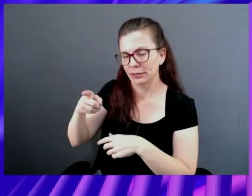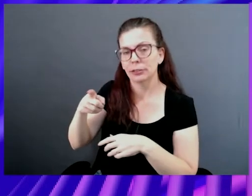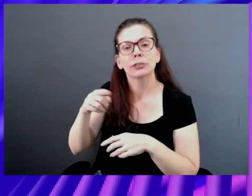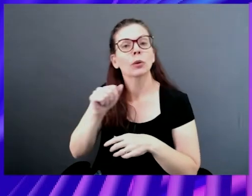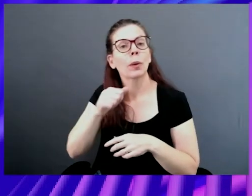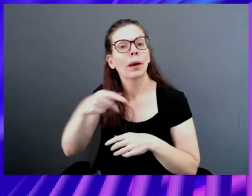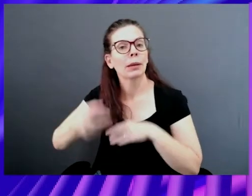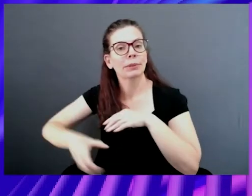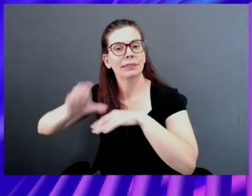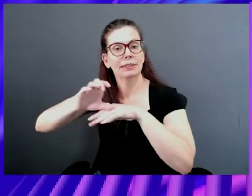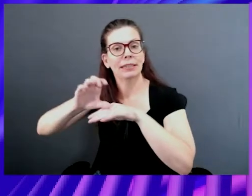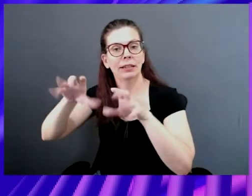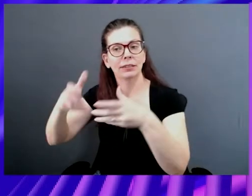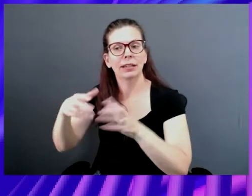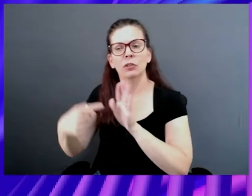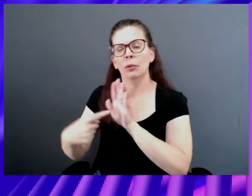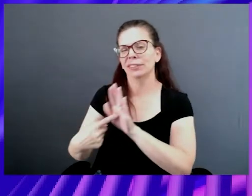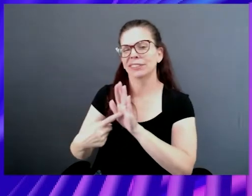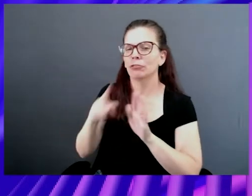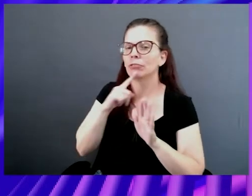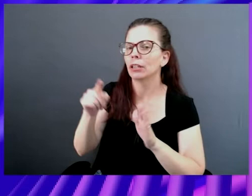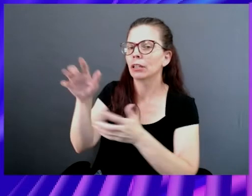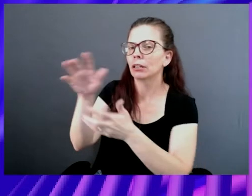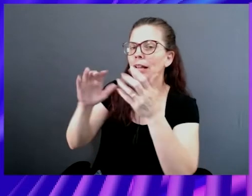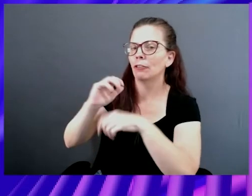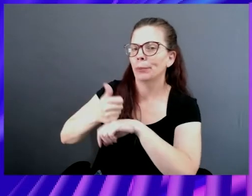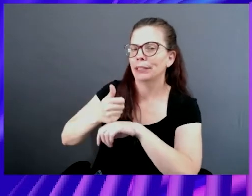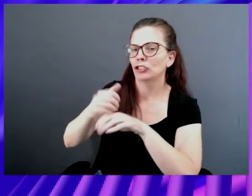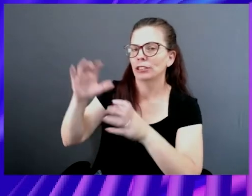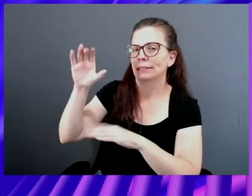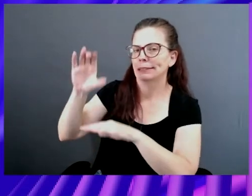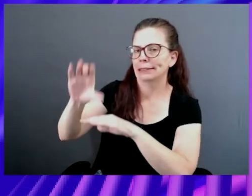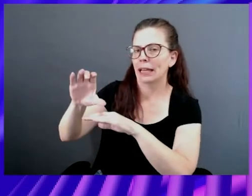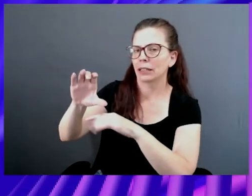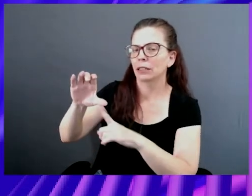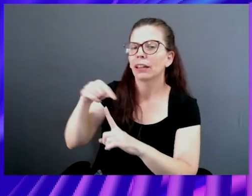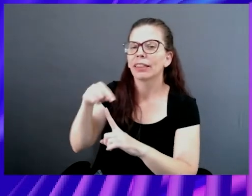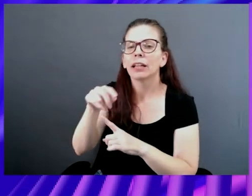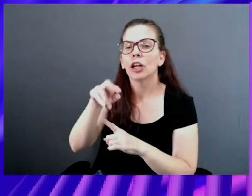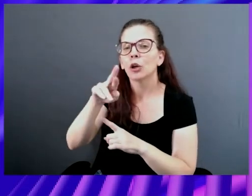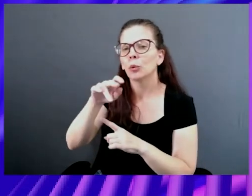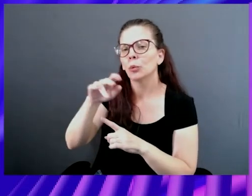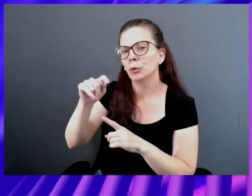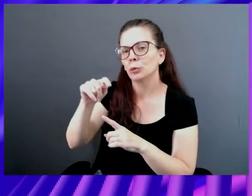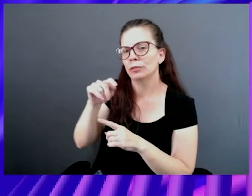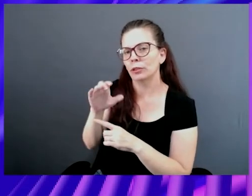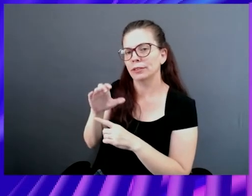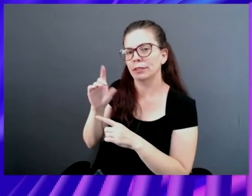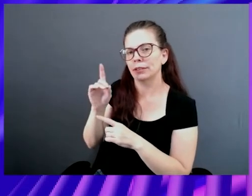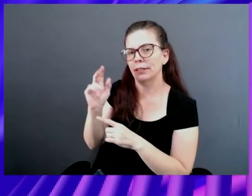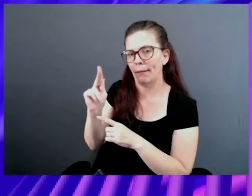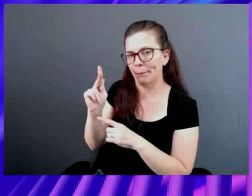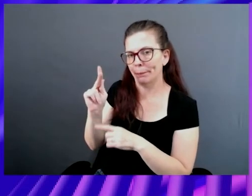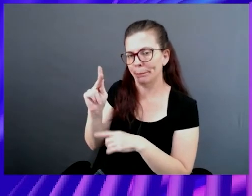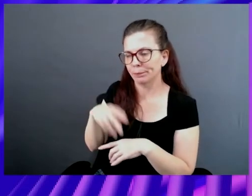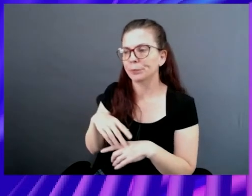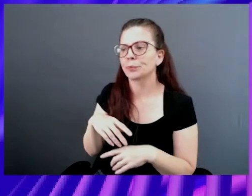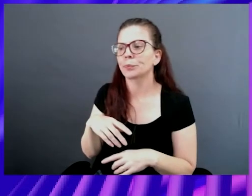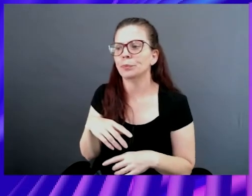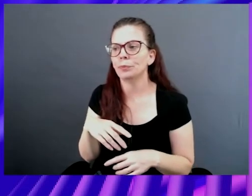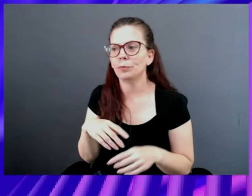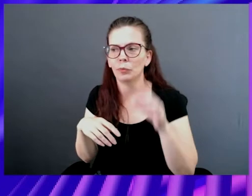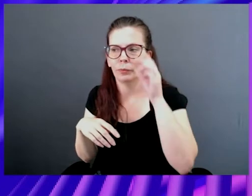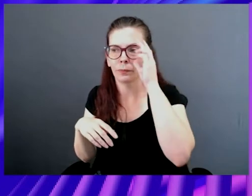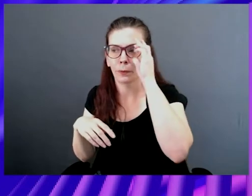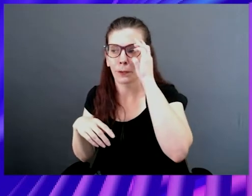class, this is represented essentially as the CloudFormation stack. This is like the root in CDK. And so here,